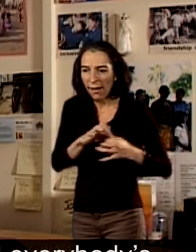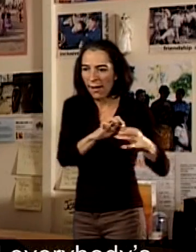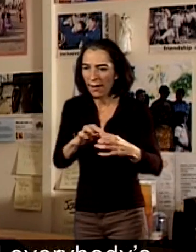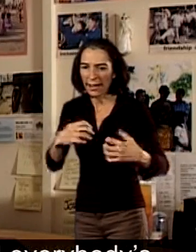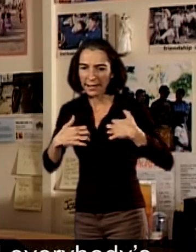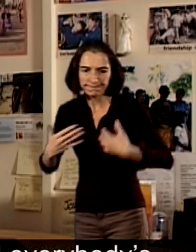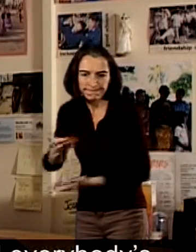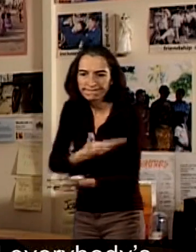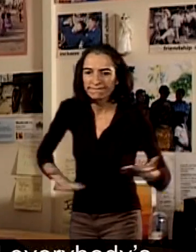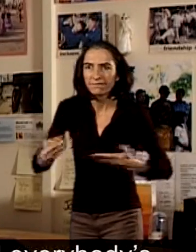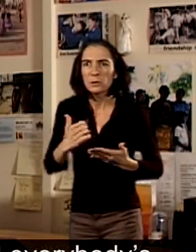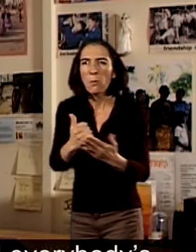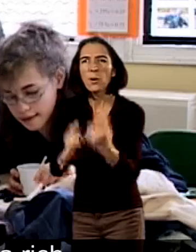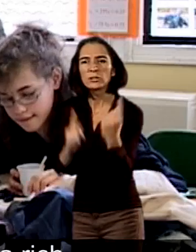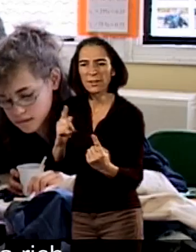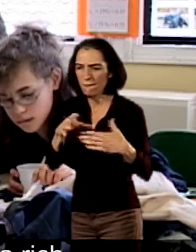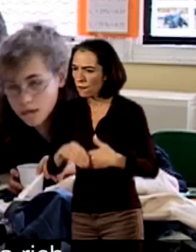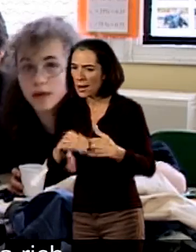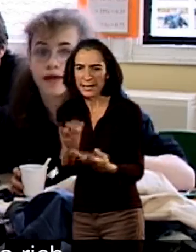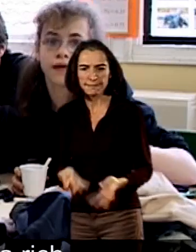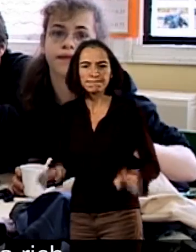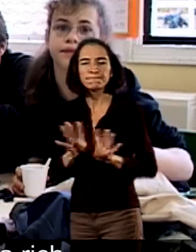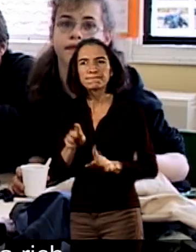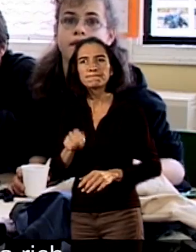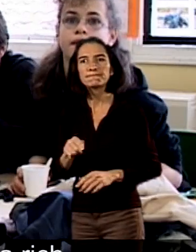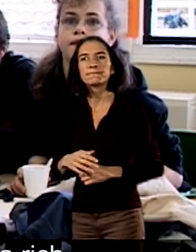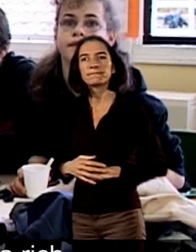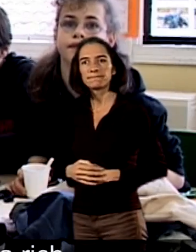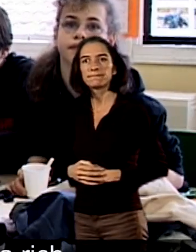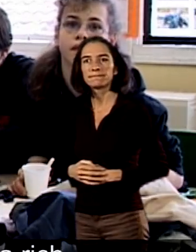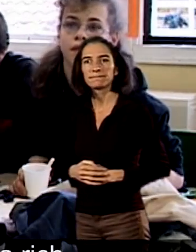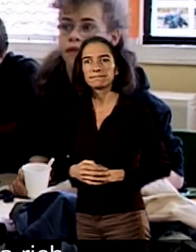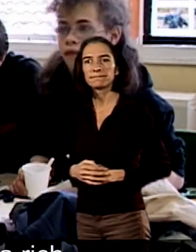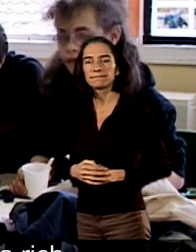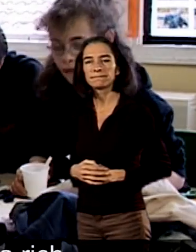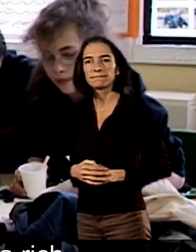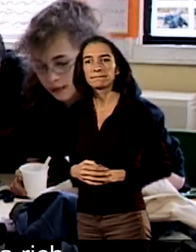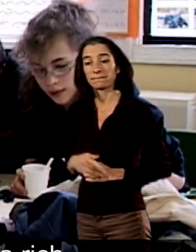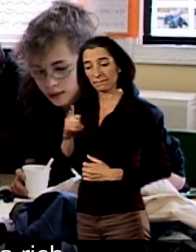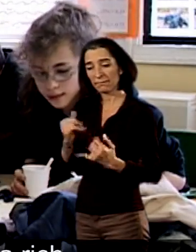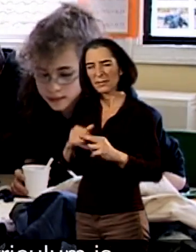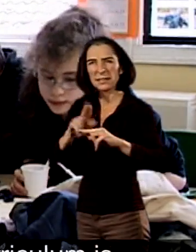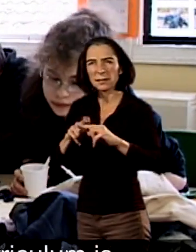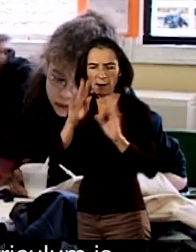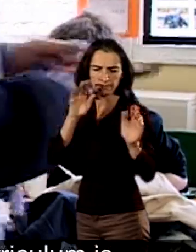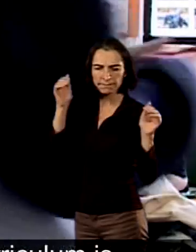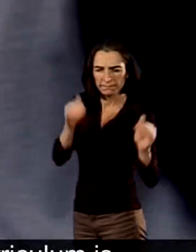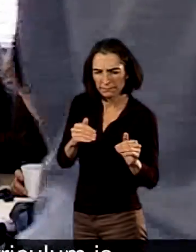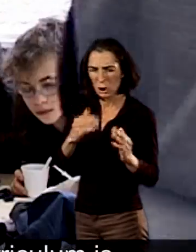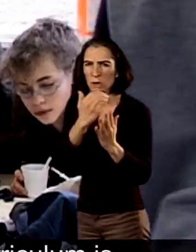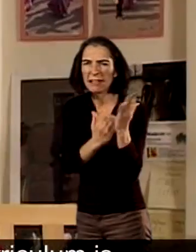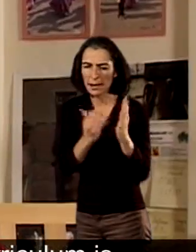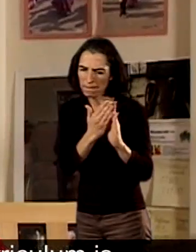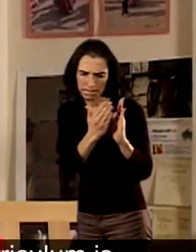supporting each other and very friendly. At Bath Easton, staff work to provide a rich and wide curriculum. The advantage